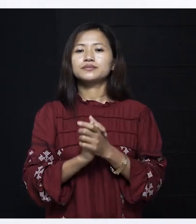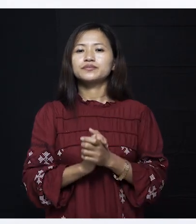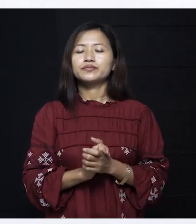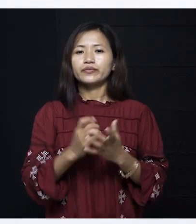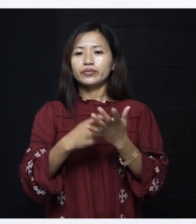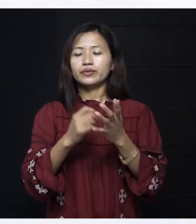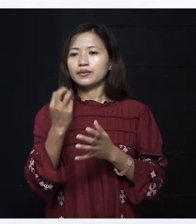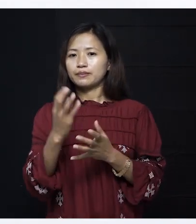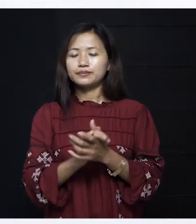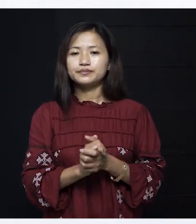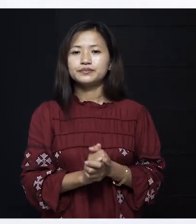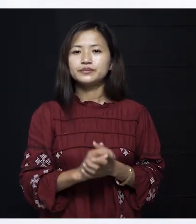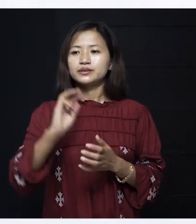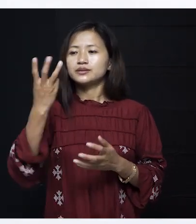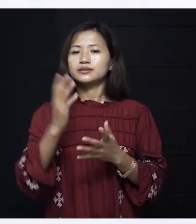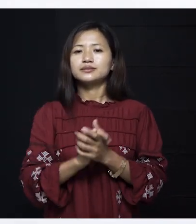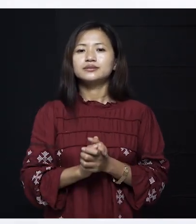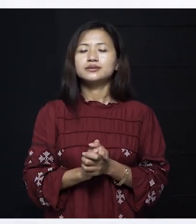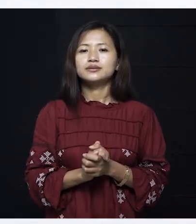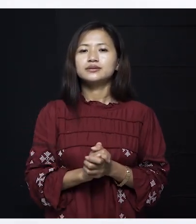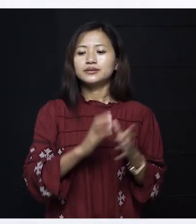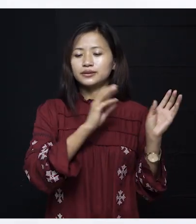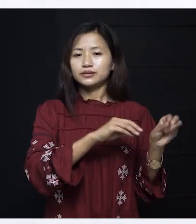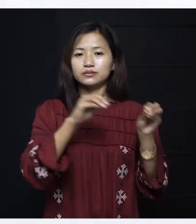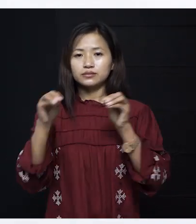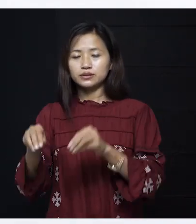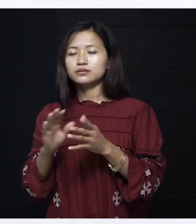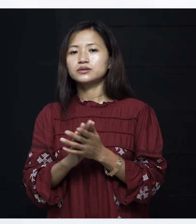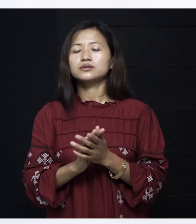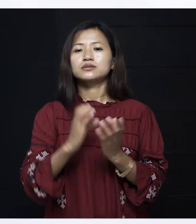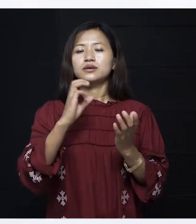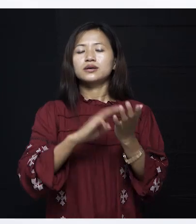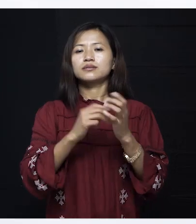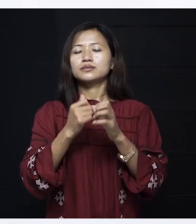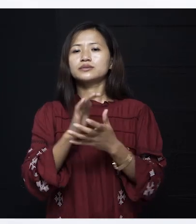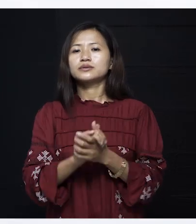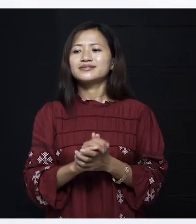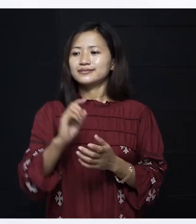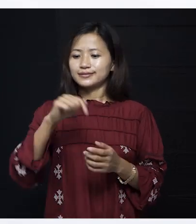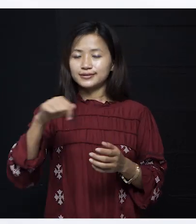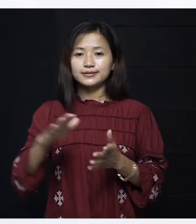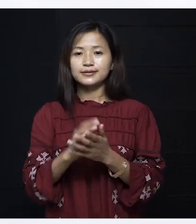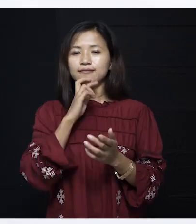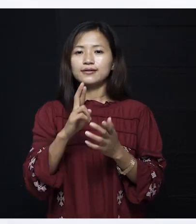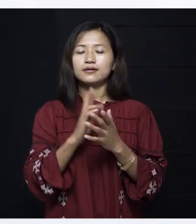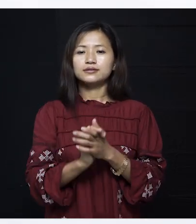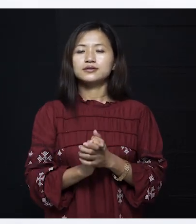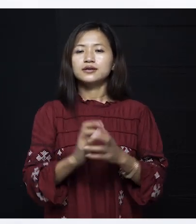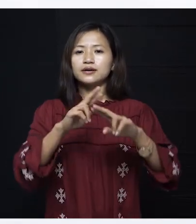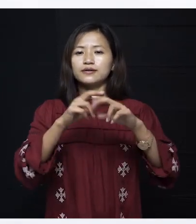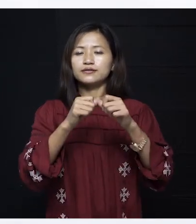rate. Then the third one is to do with the migration. So these are the factors, okay? These are